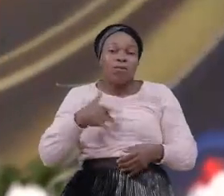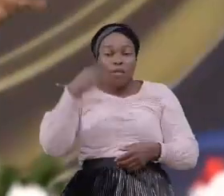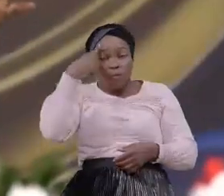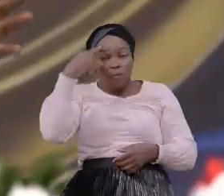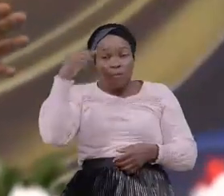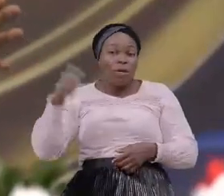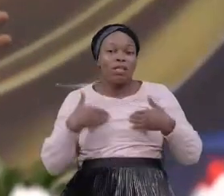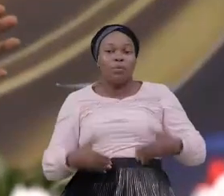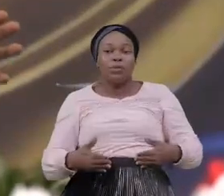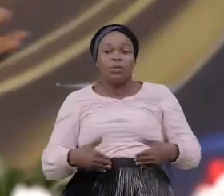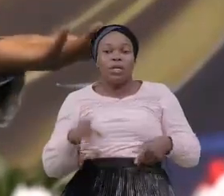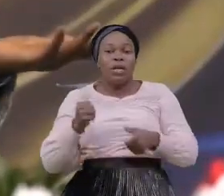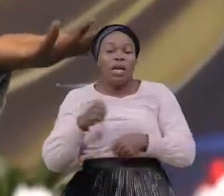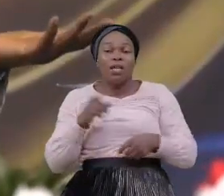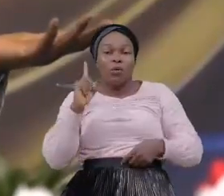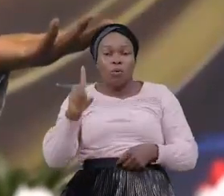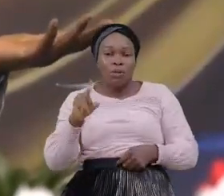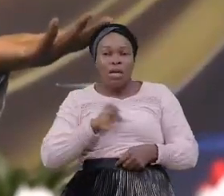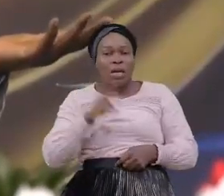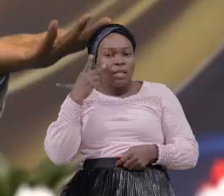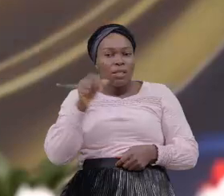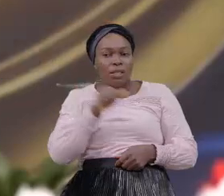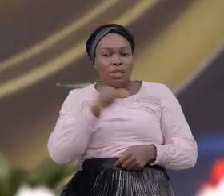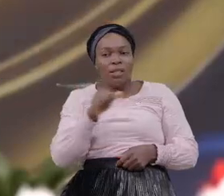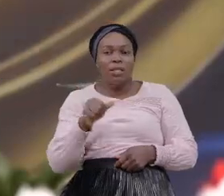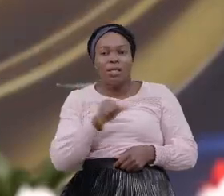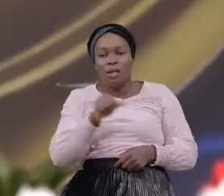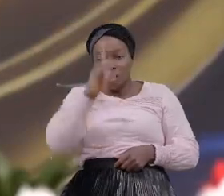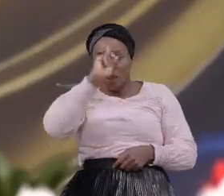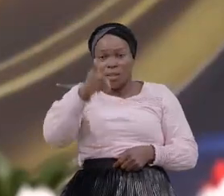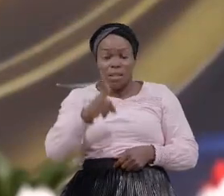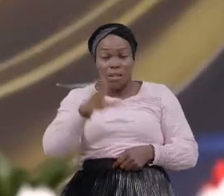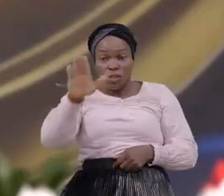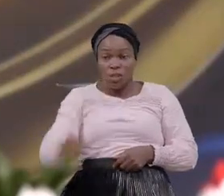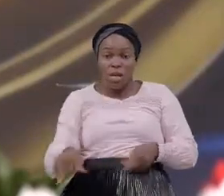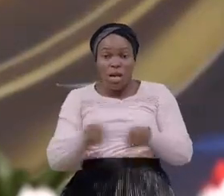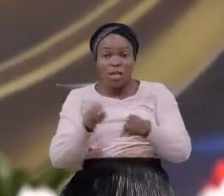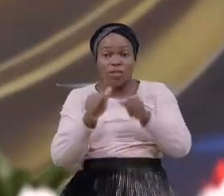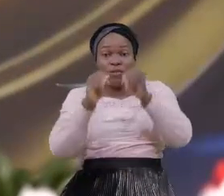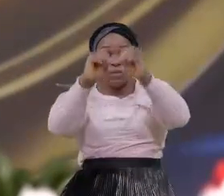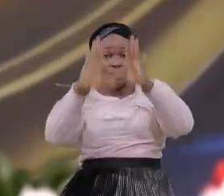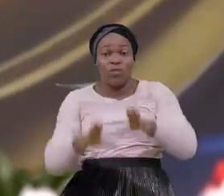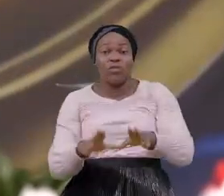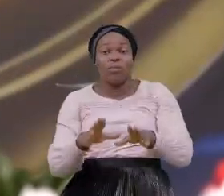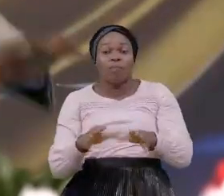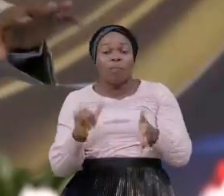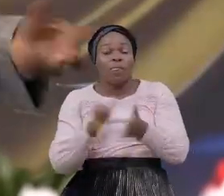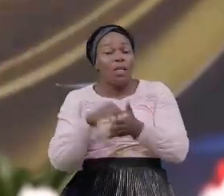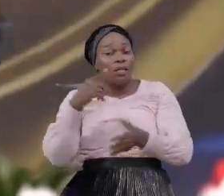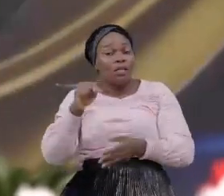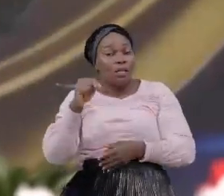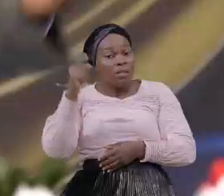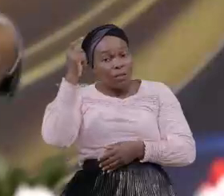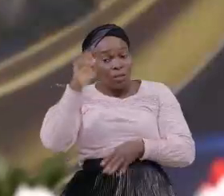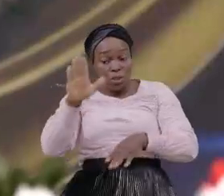bright child. Maybe I'm a teacher, and this child has photographic brain,